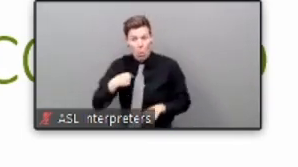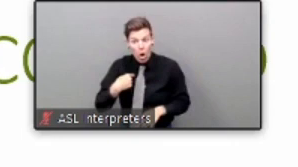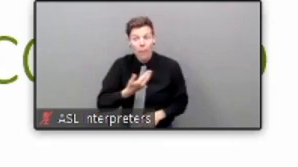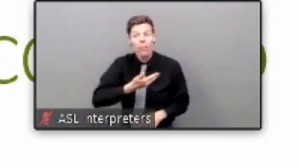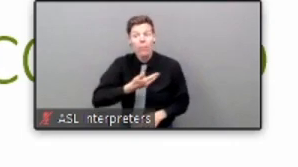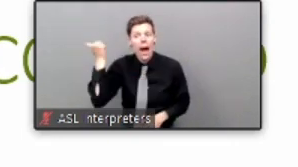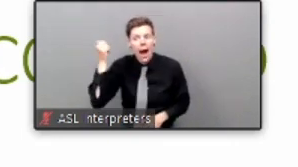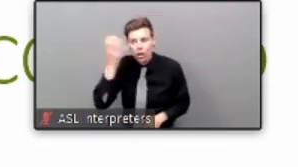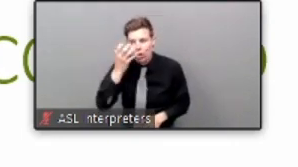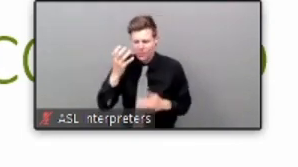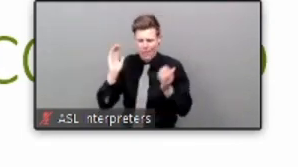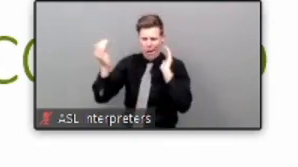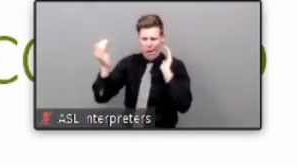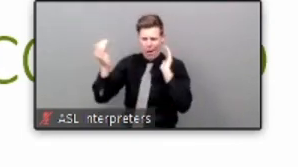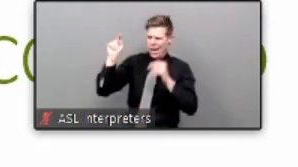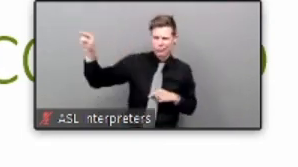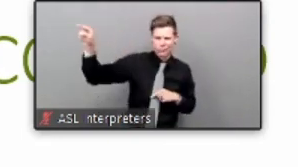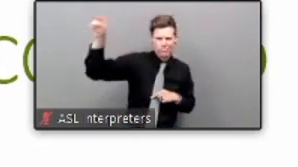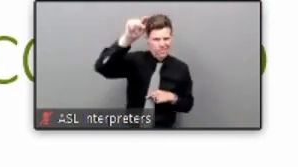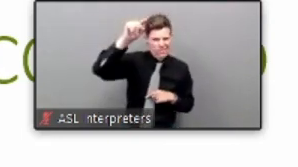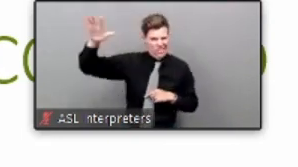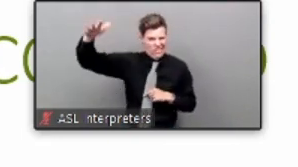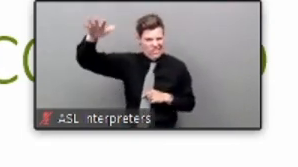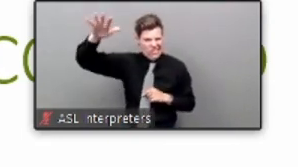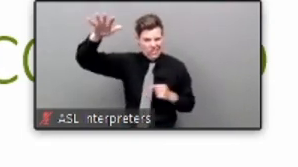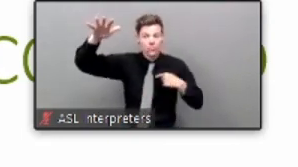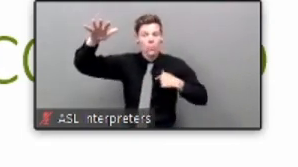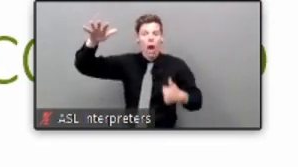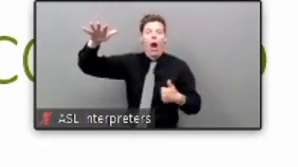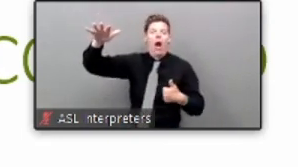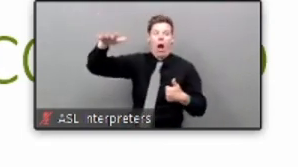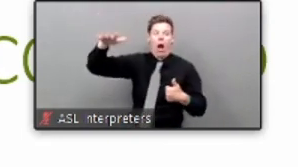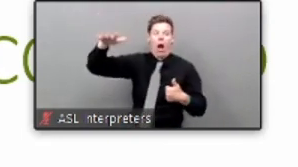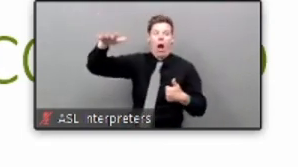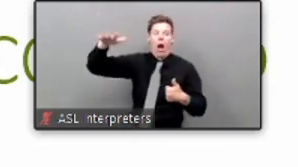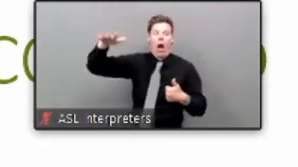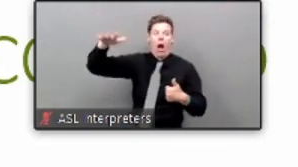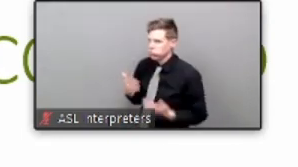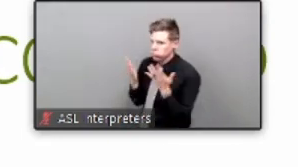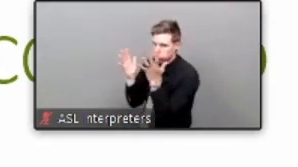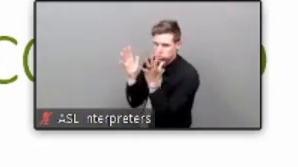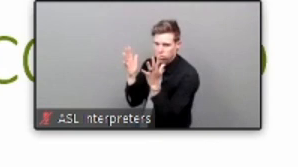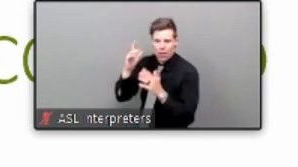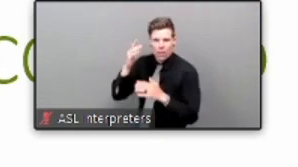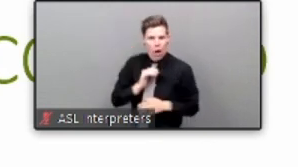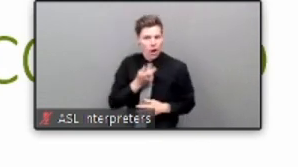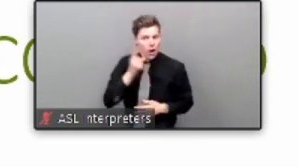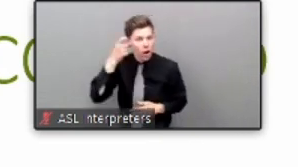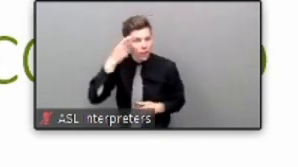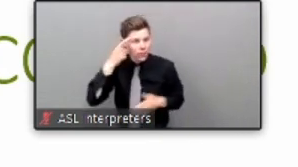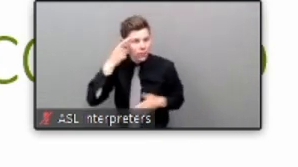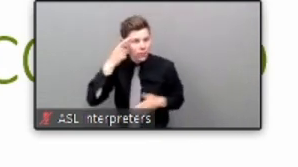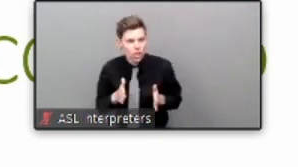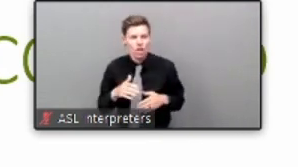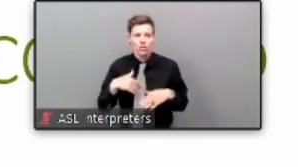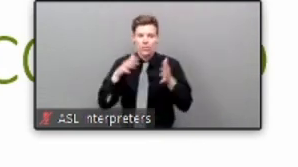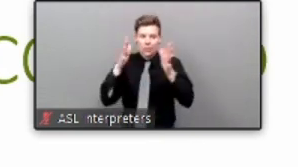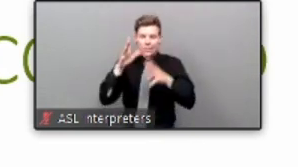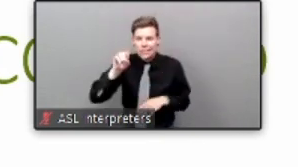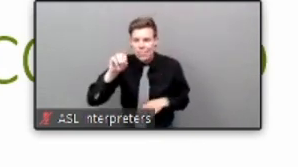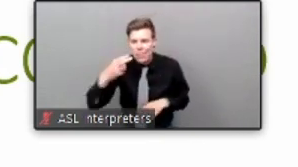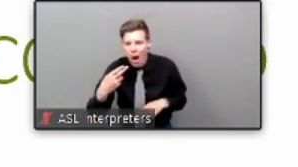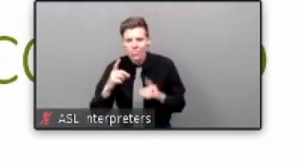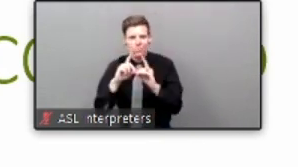thank the governor and everybody, everyone at DOH, HSD, CYFD, all and every department in the